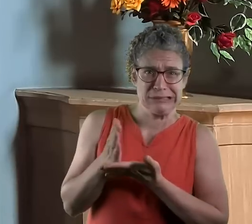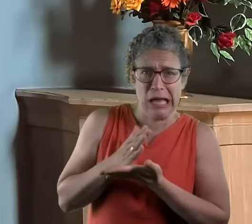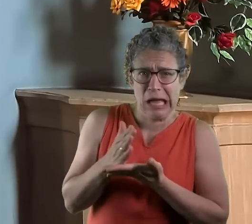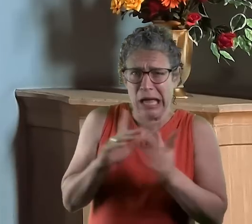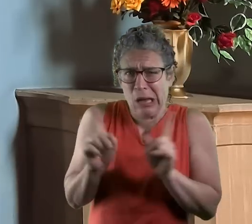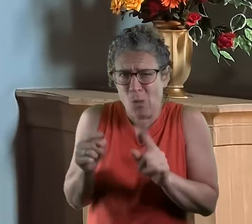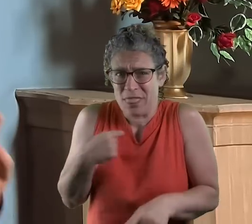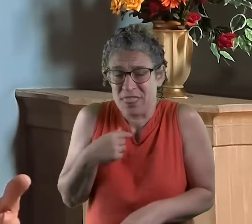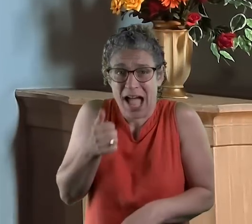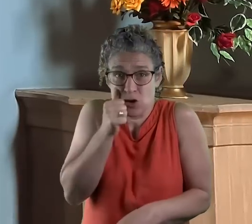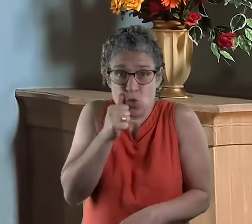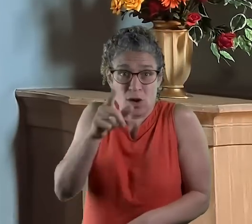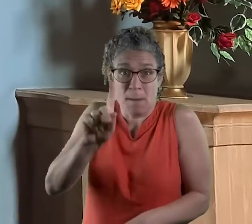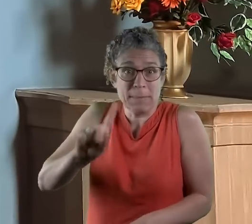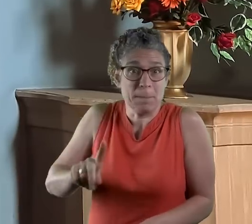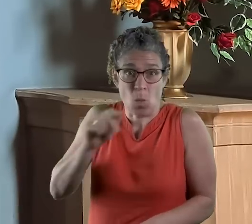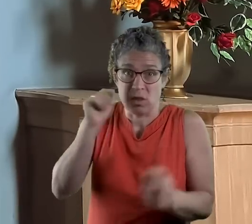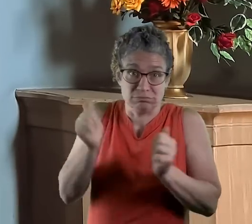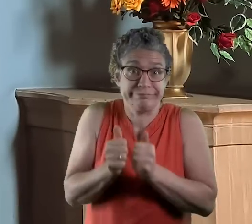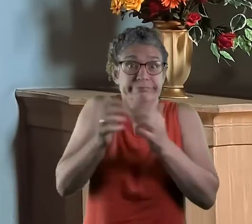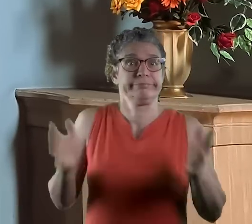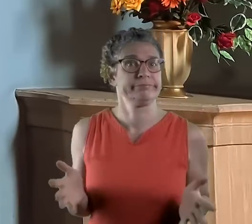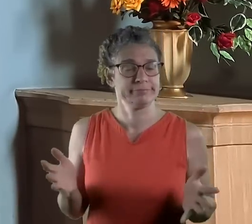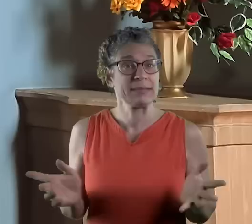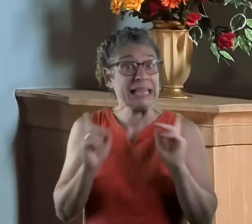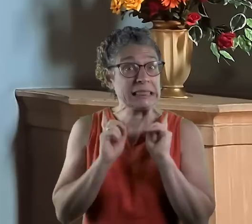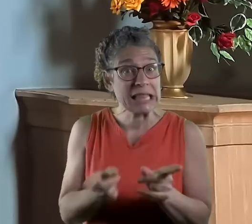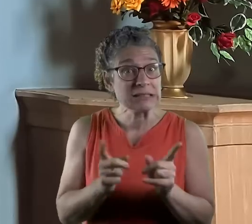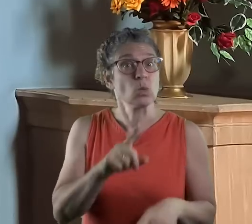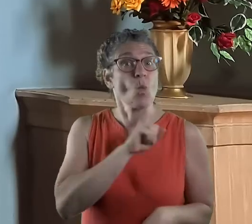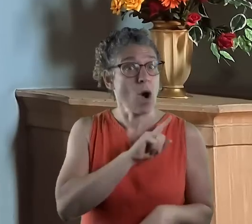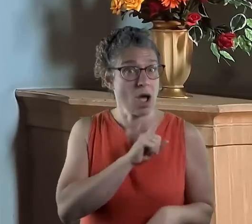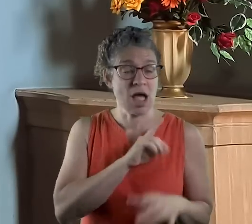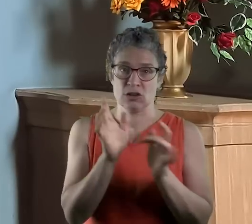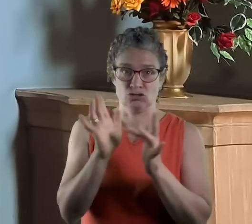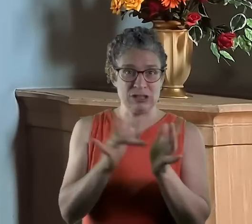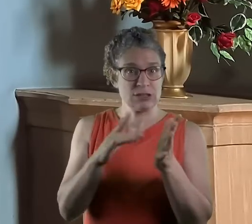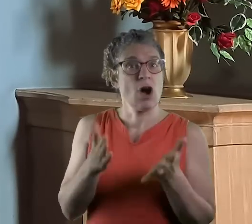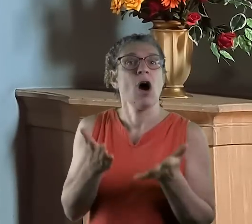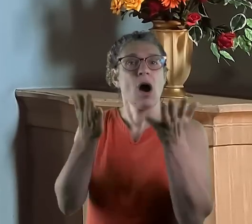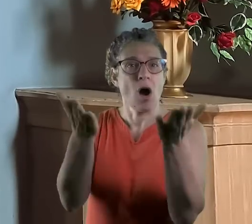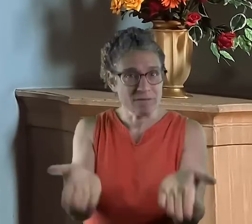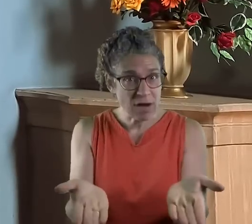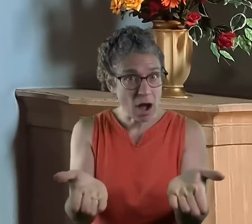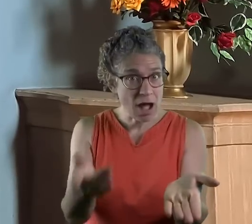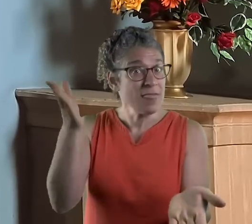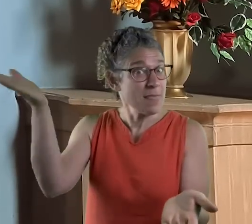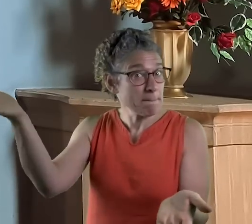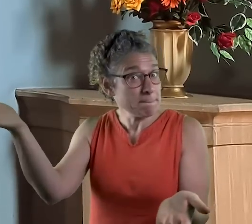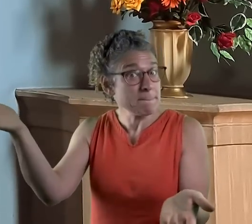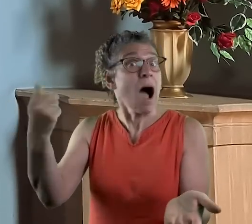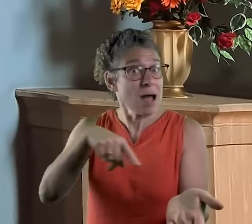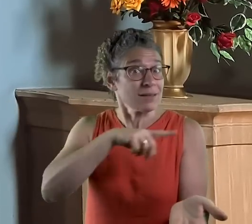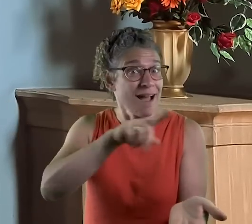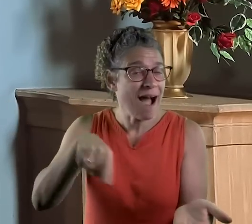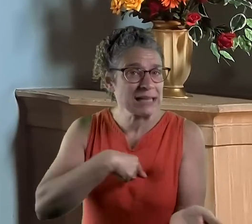share something they knew would be controversial and divisive. And this is why Jesus offers us, and he offers